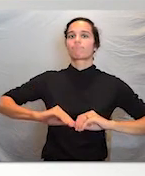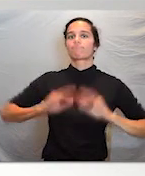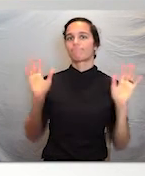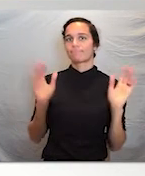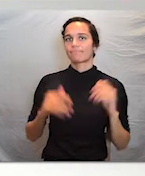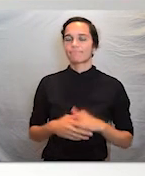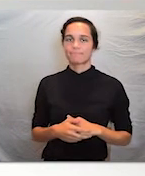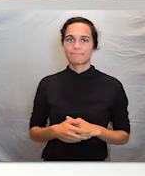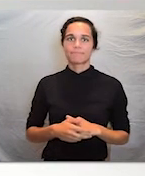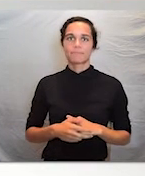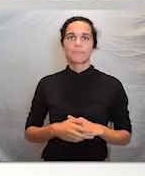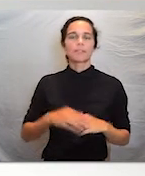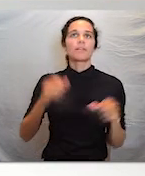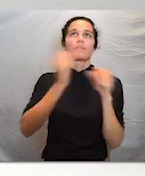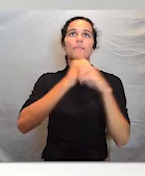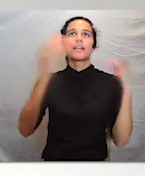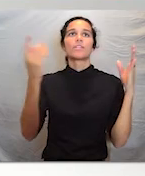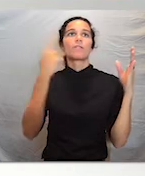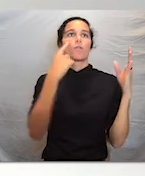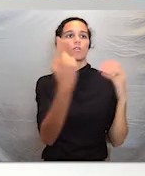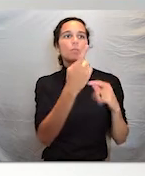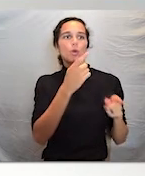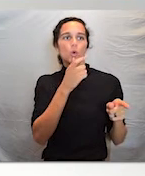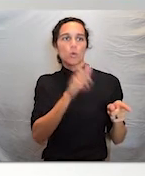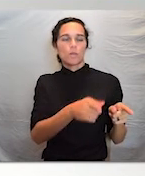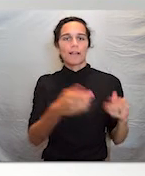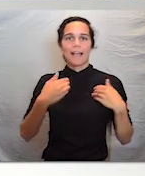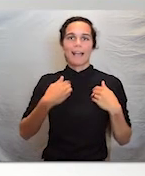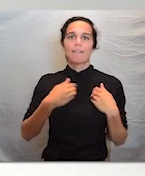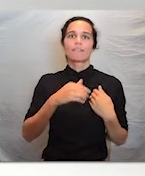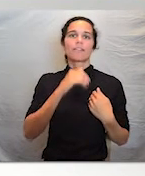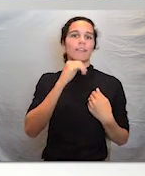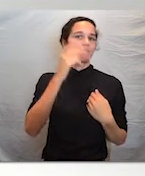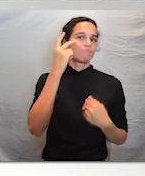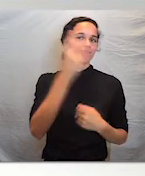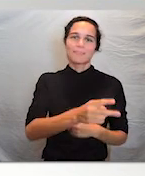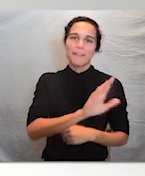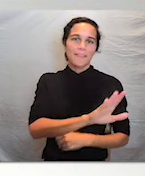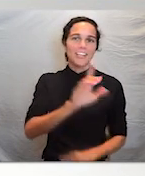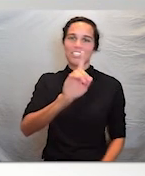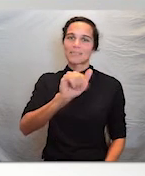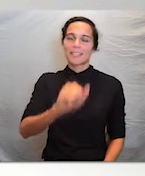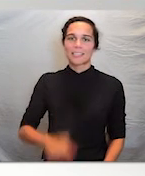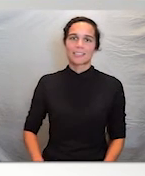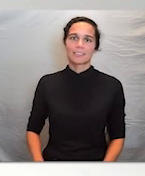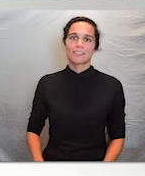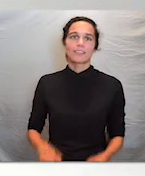has an invisible disability. It's just as hard and maybe twice as hard.